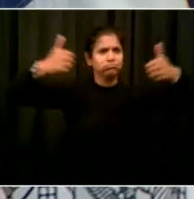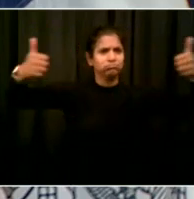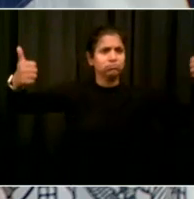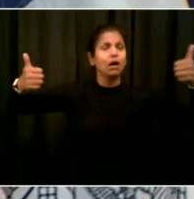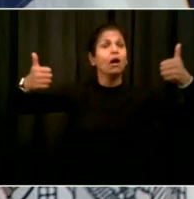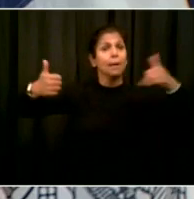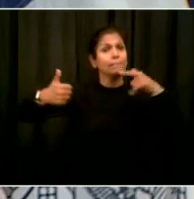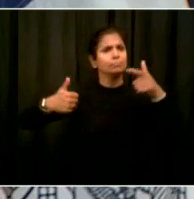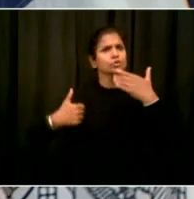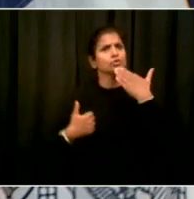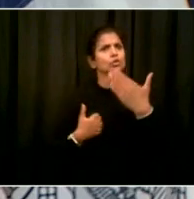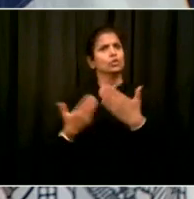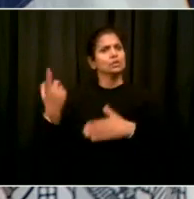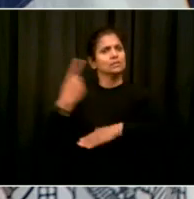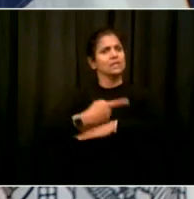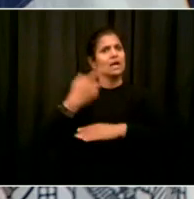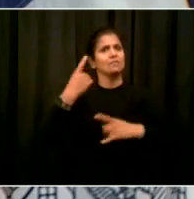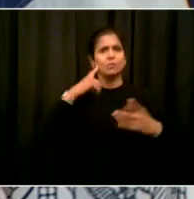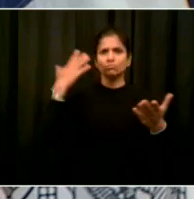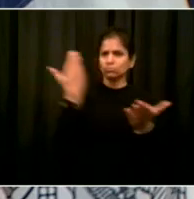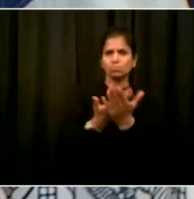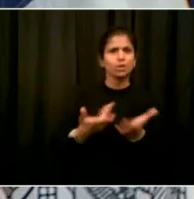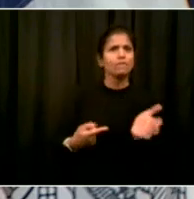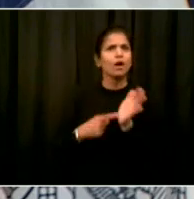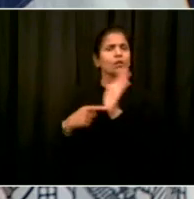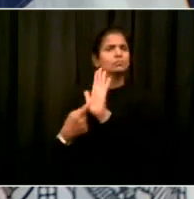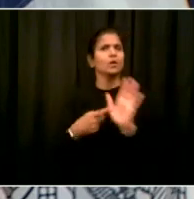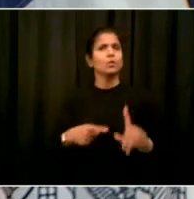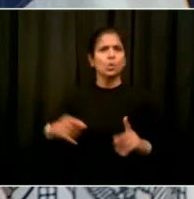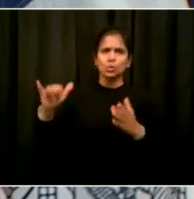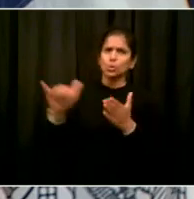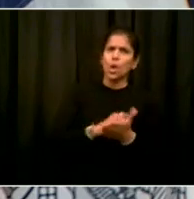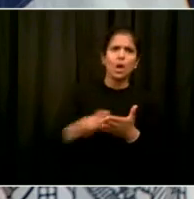of how we will move forward and another step in our rebirth. Thank you, everybody.